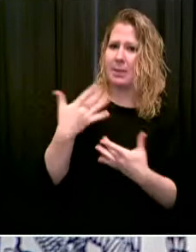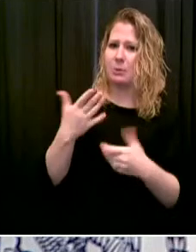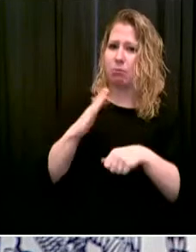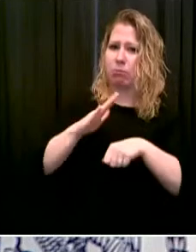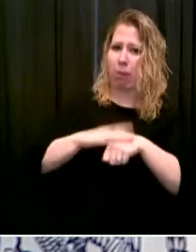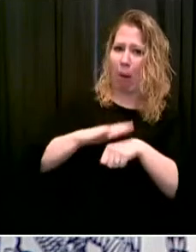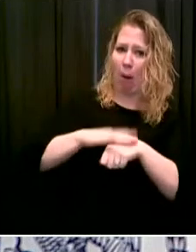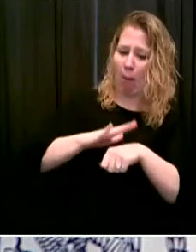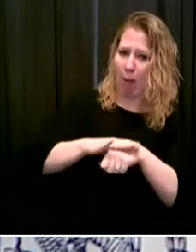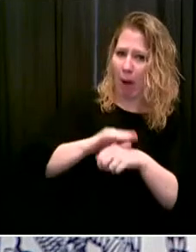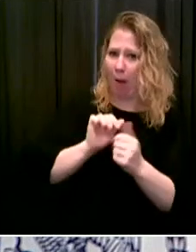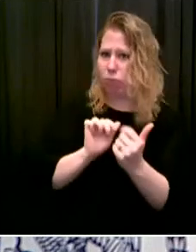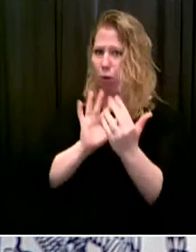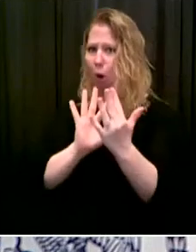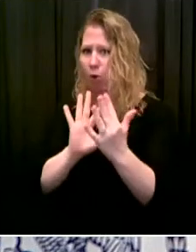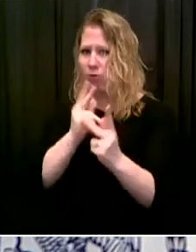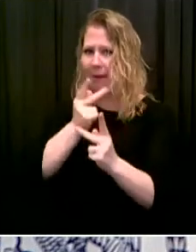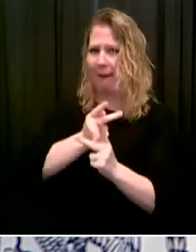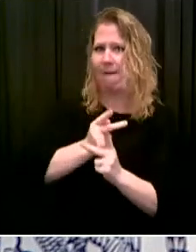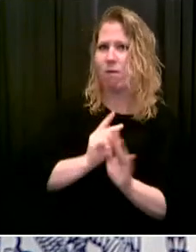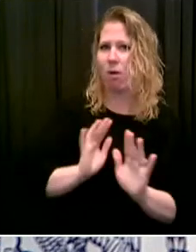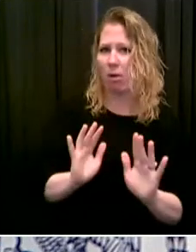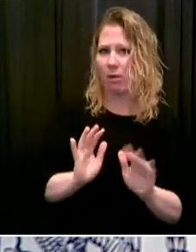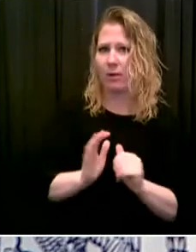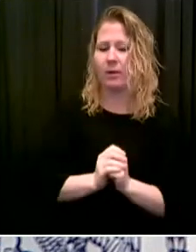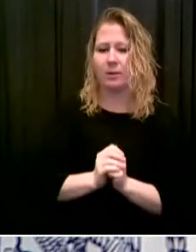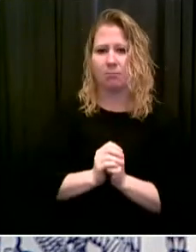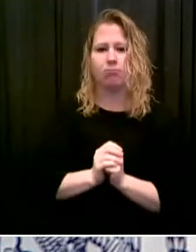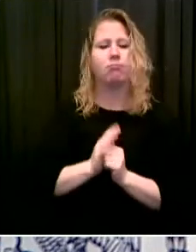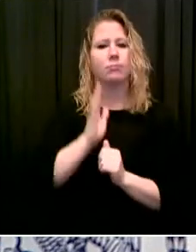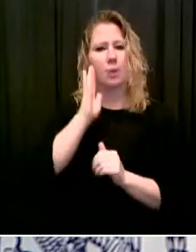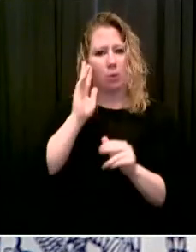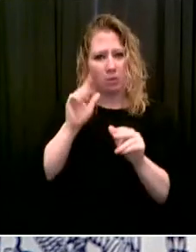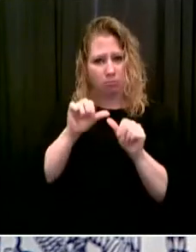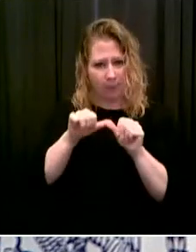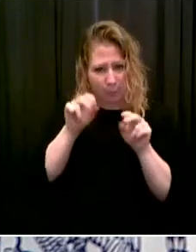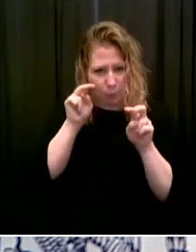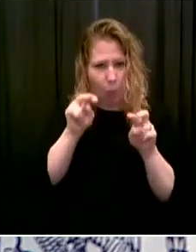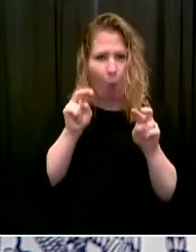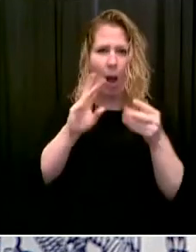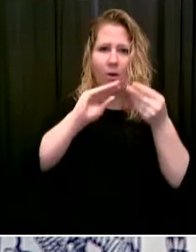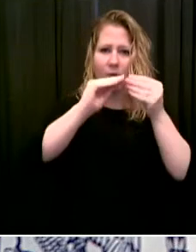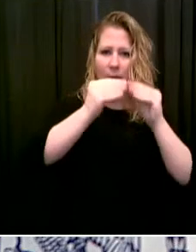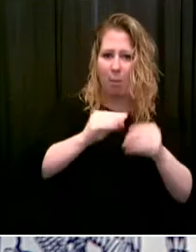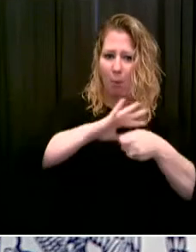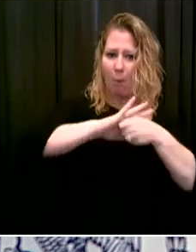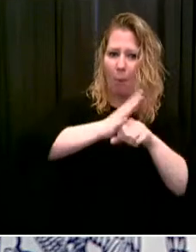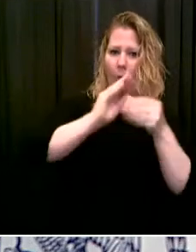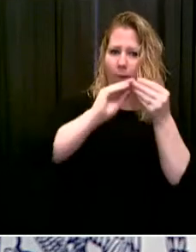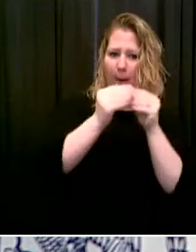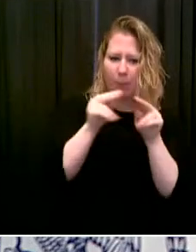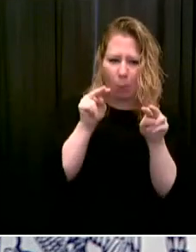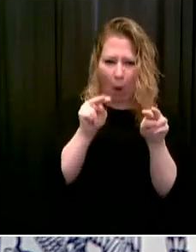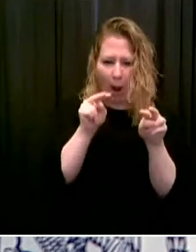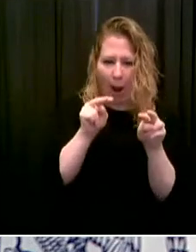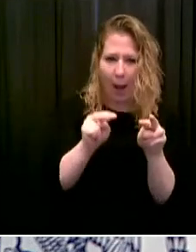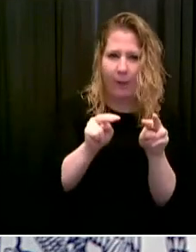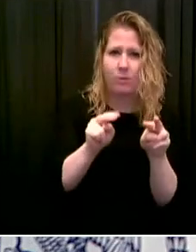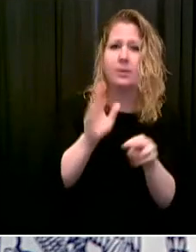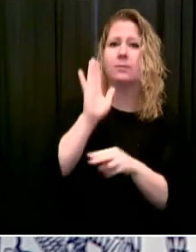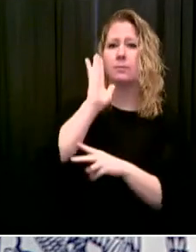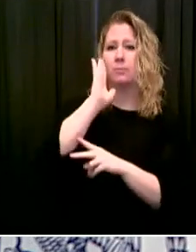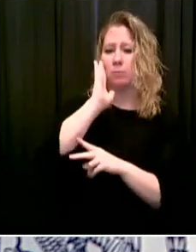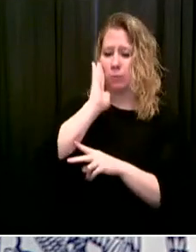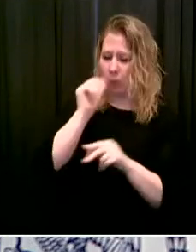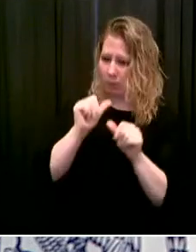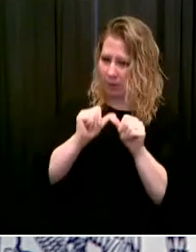keep close eye on the data. We're going to keep updating people for the foreseeable future on the indicators. So far, our